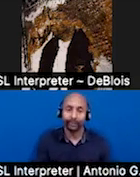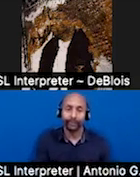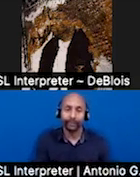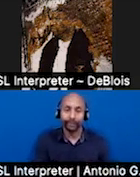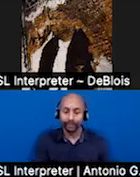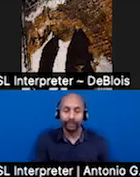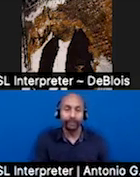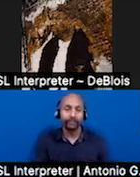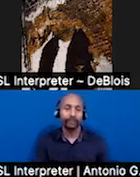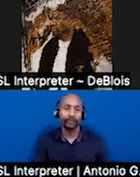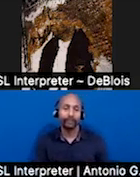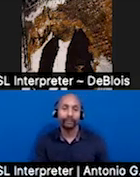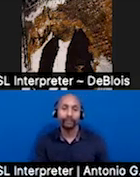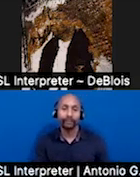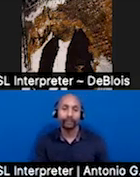next question.